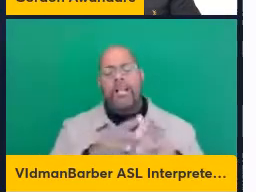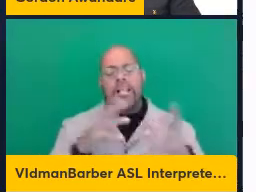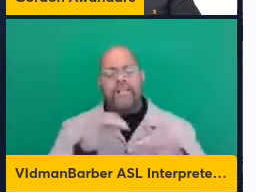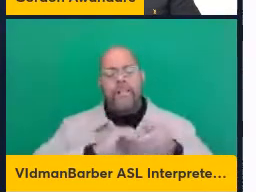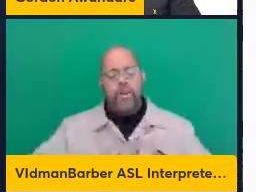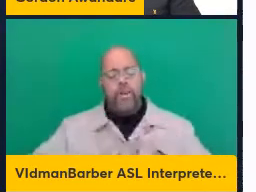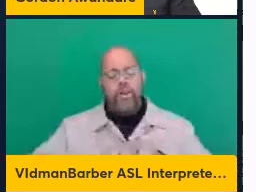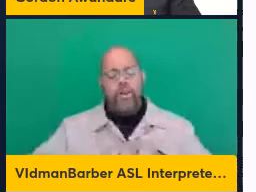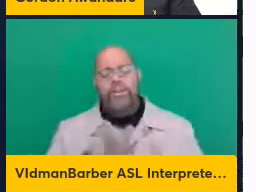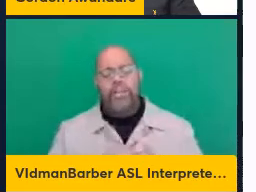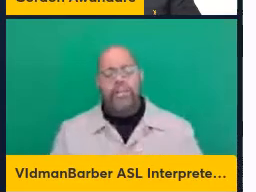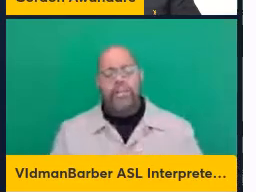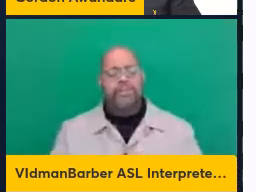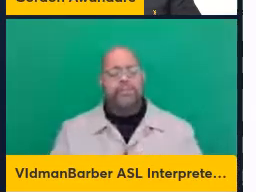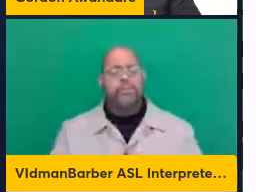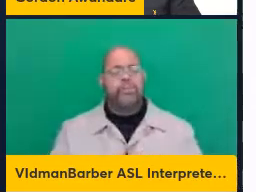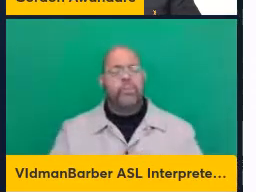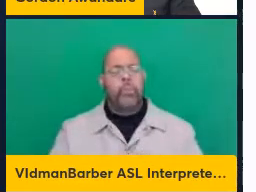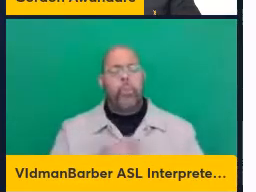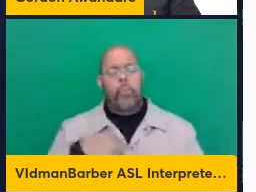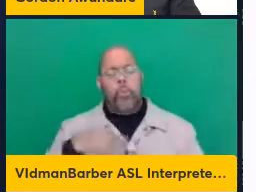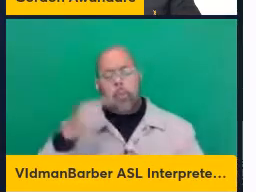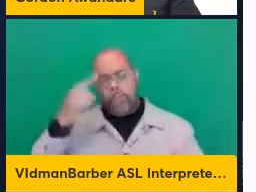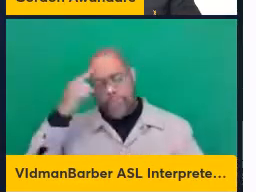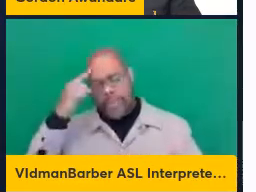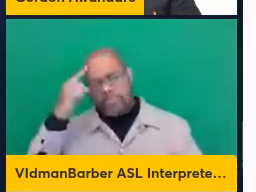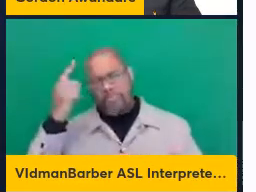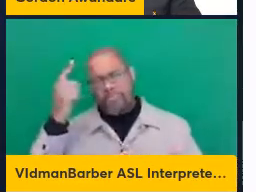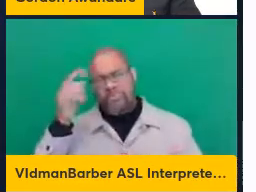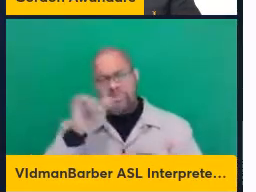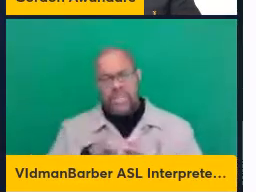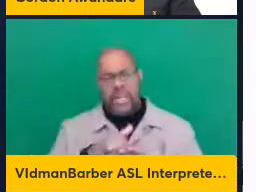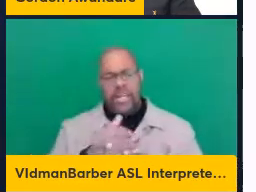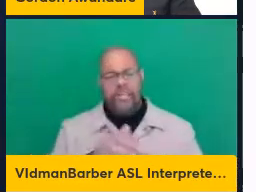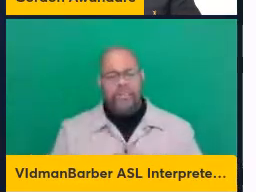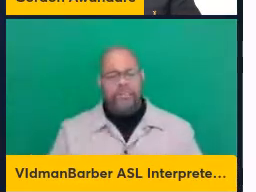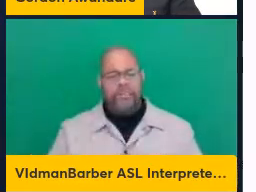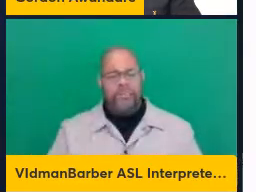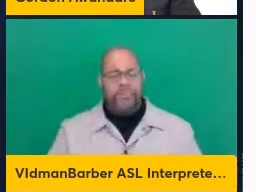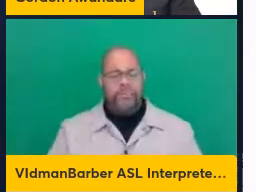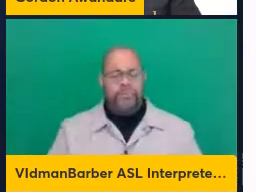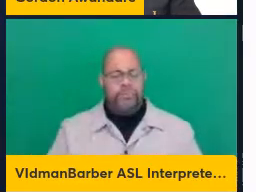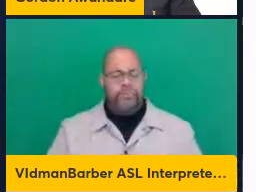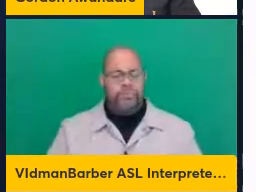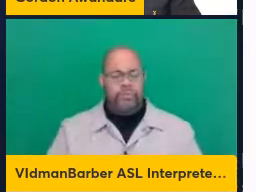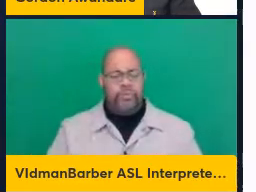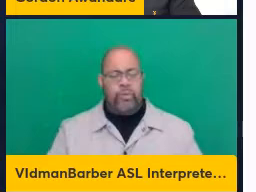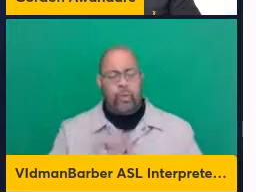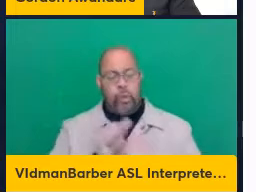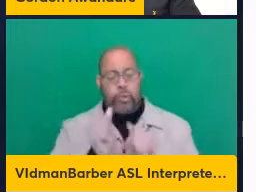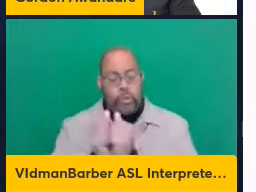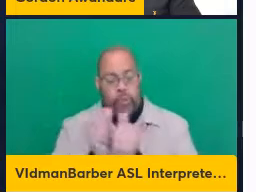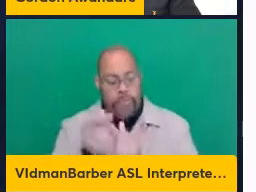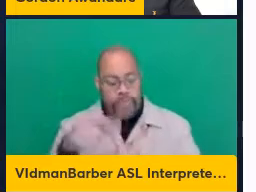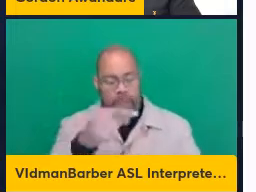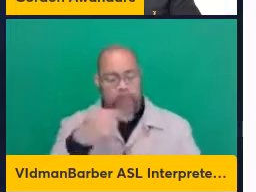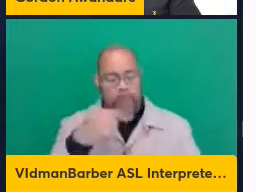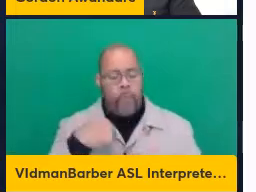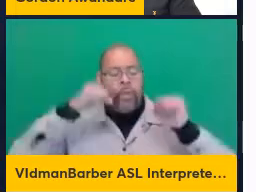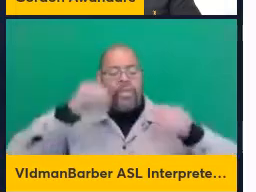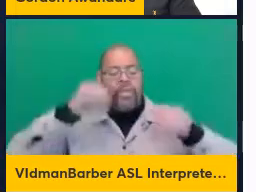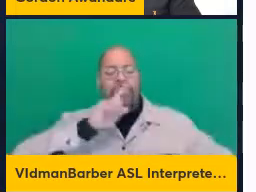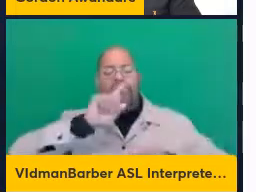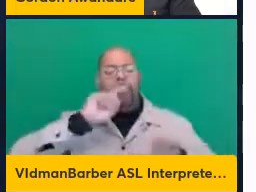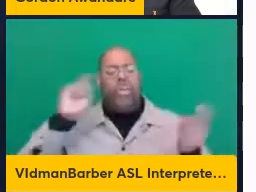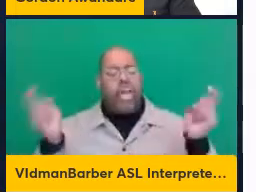which we think with WAGBIP working together with them, I think we can really